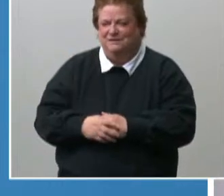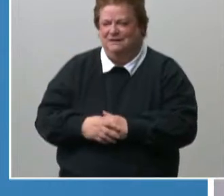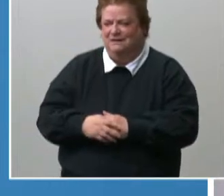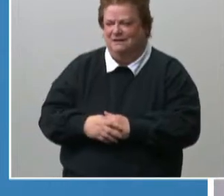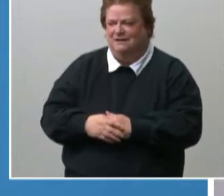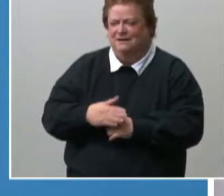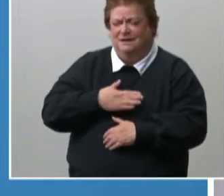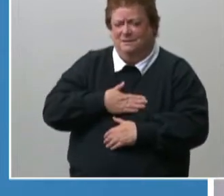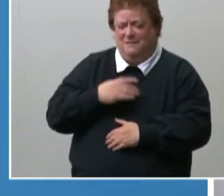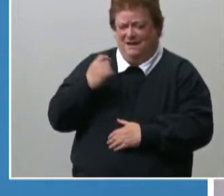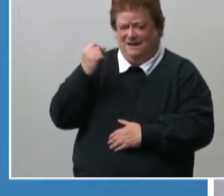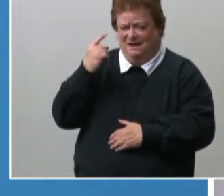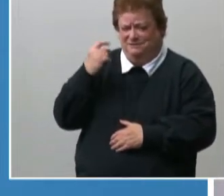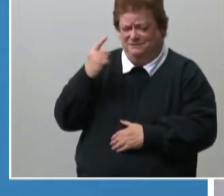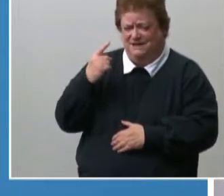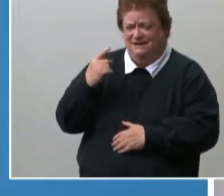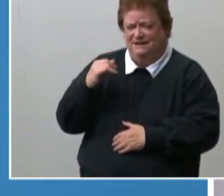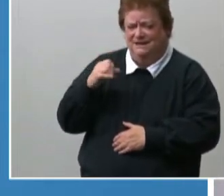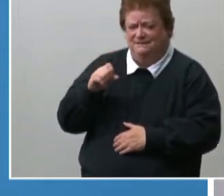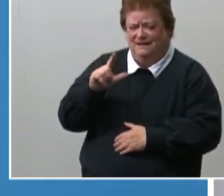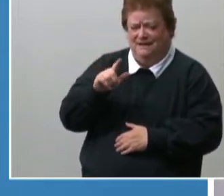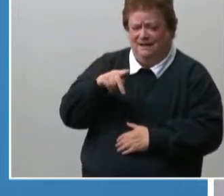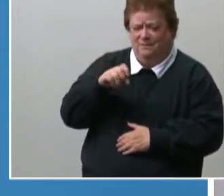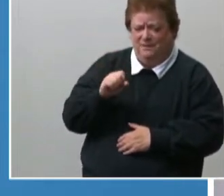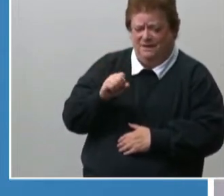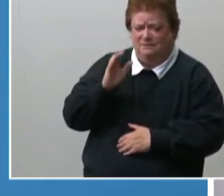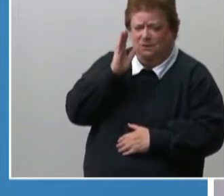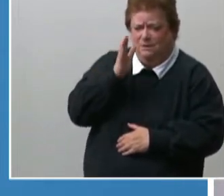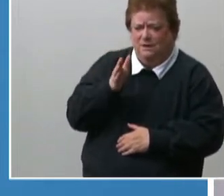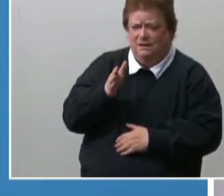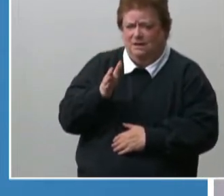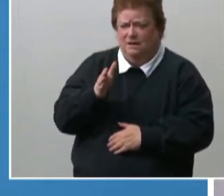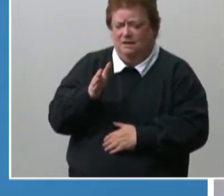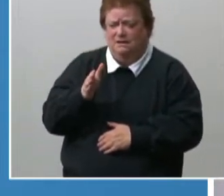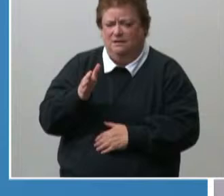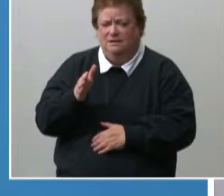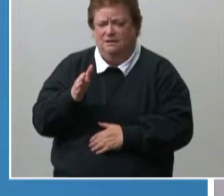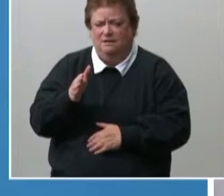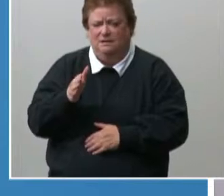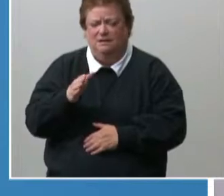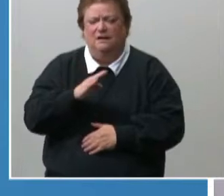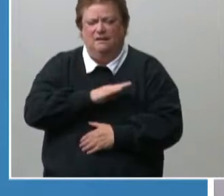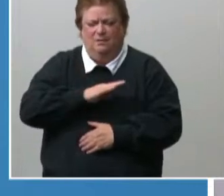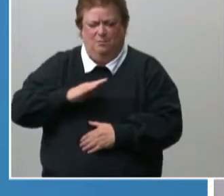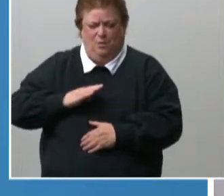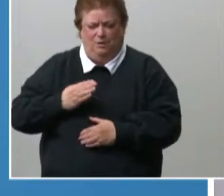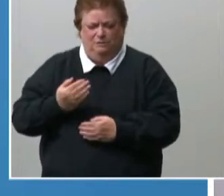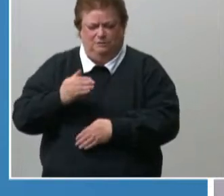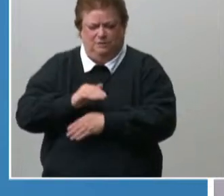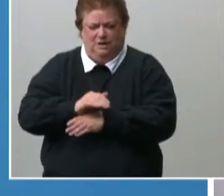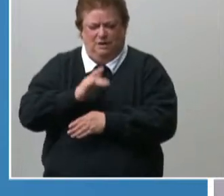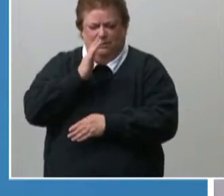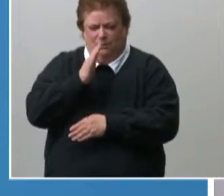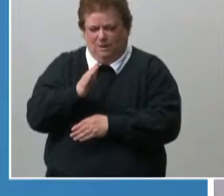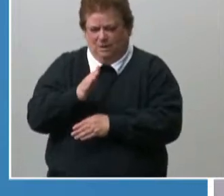My understanding is that LPS is going to, the board tonight is gonna end